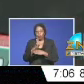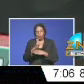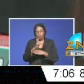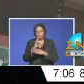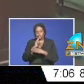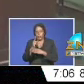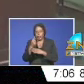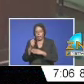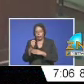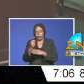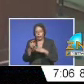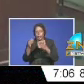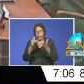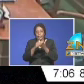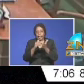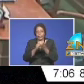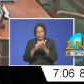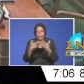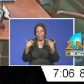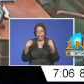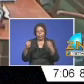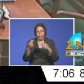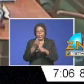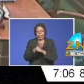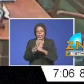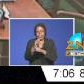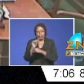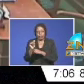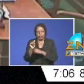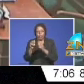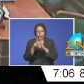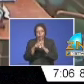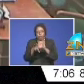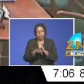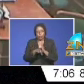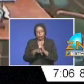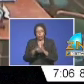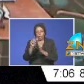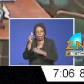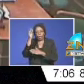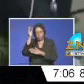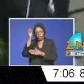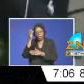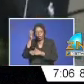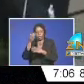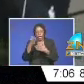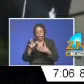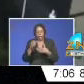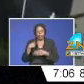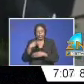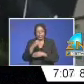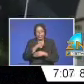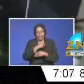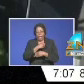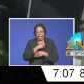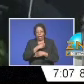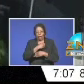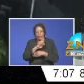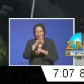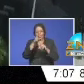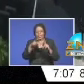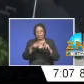health and safety protocols. During that time, he also highlighted a number of other work-related concerns after a staff member tested positive